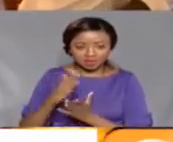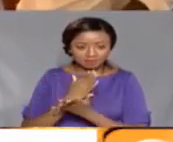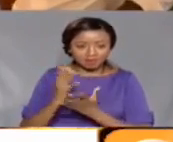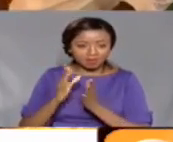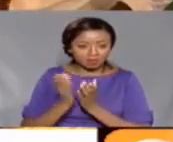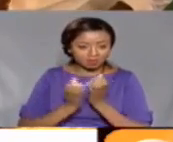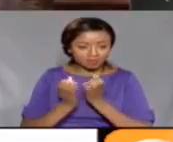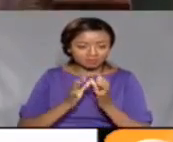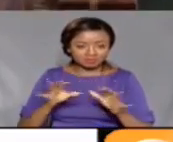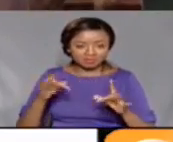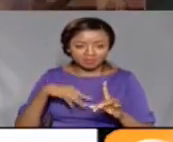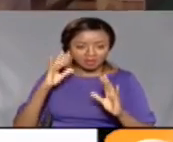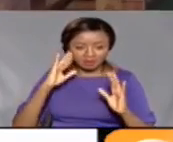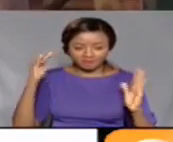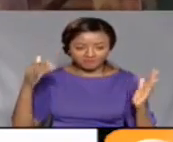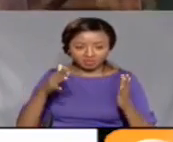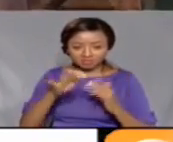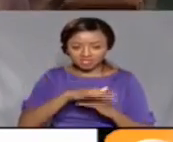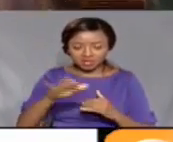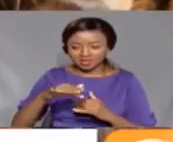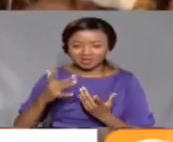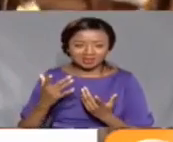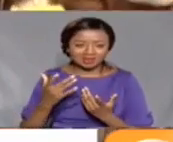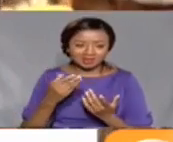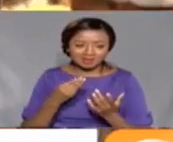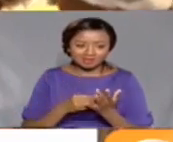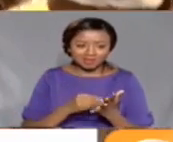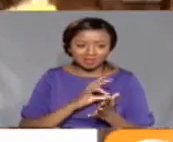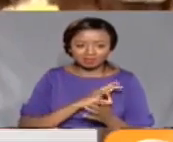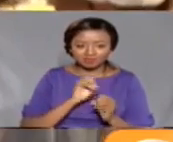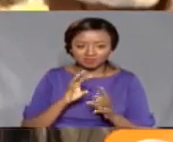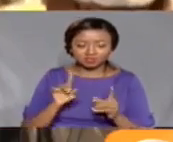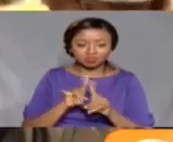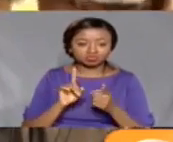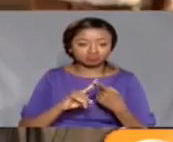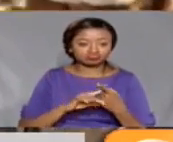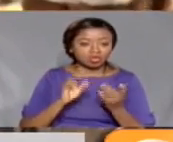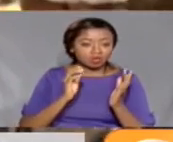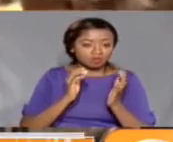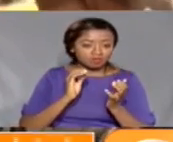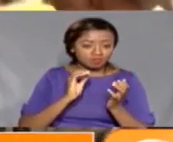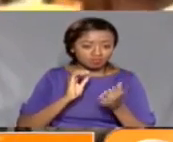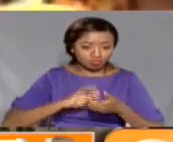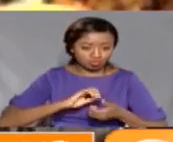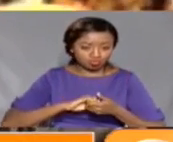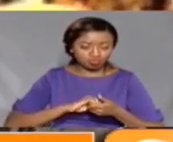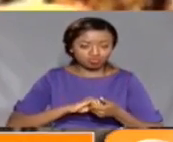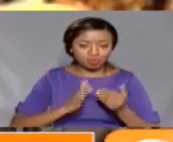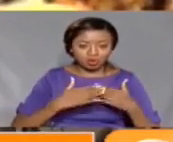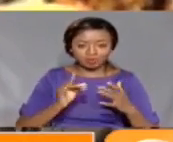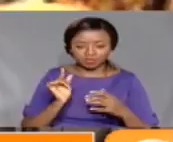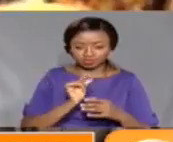primarily targeting underserved areas. Okay, so we are opening a store in Buruburu in hopefully in a few